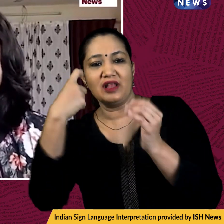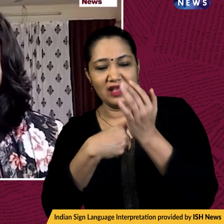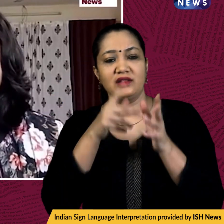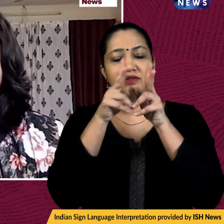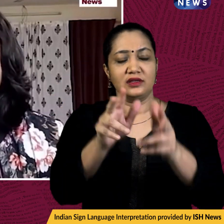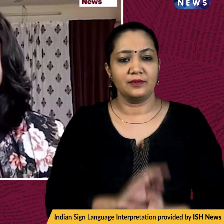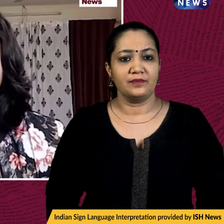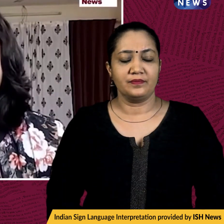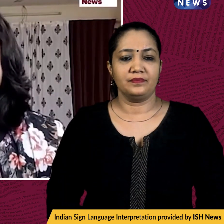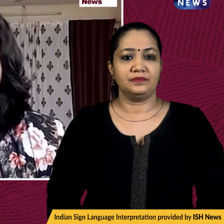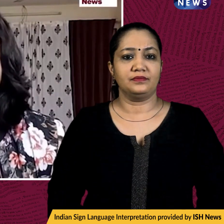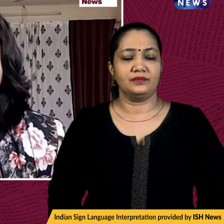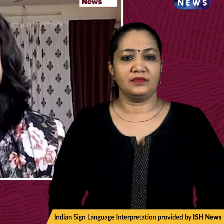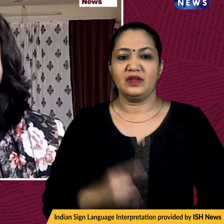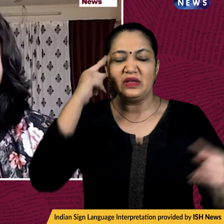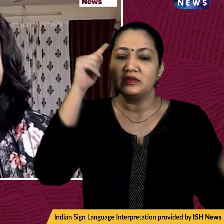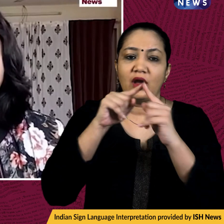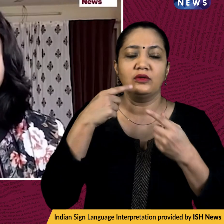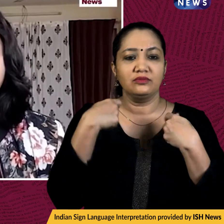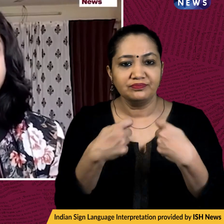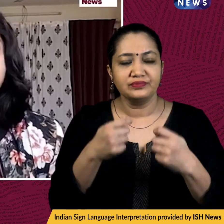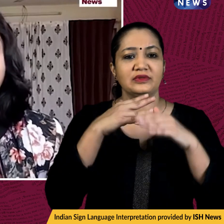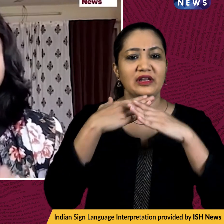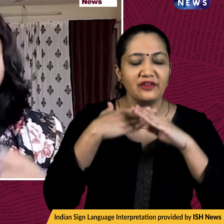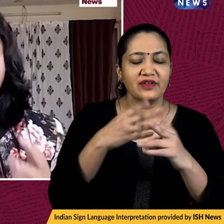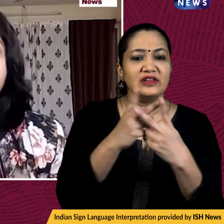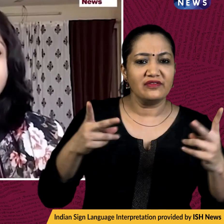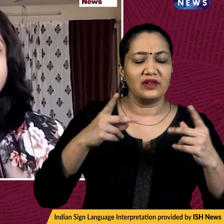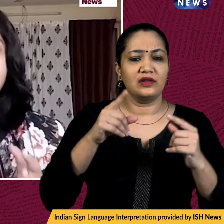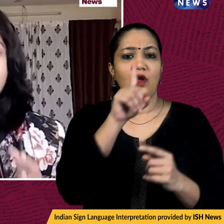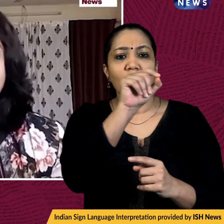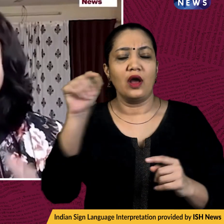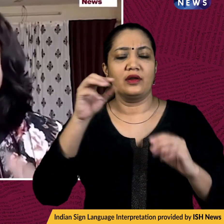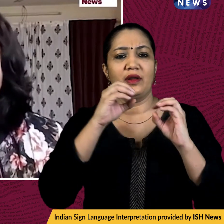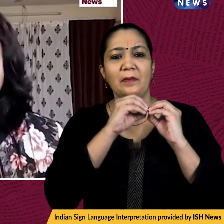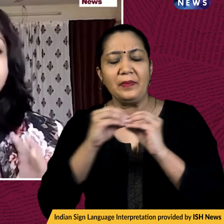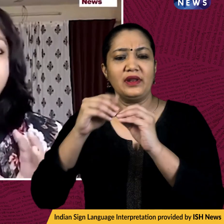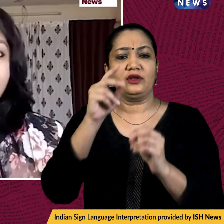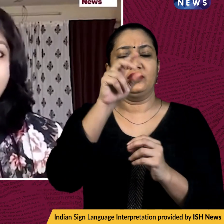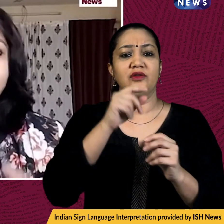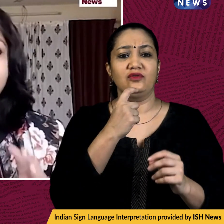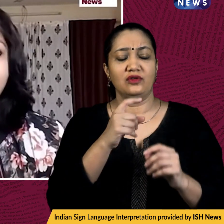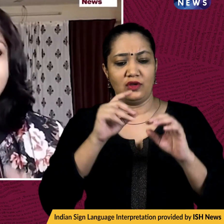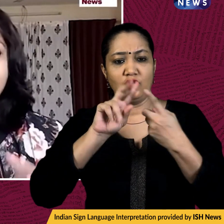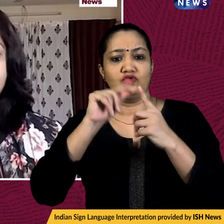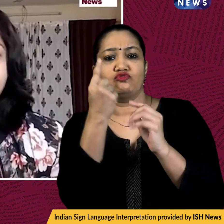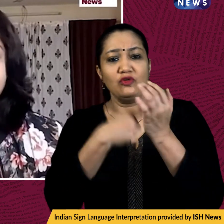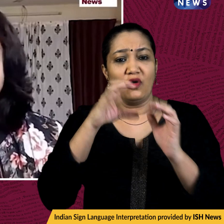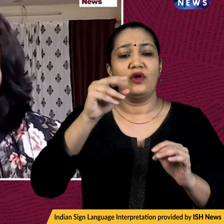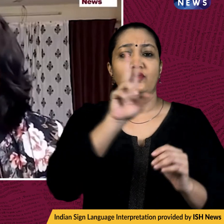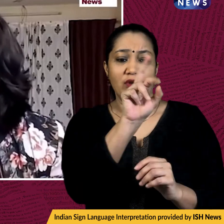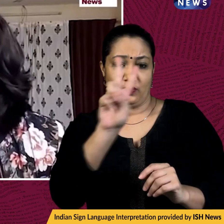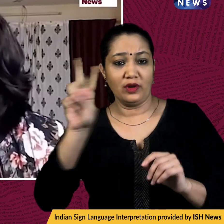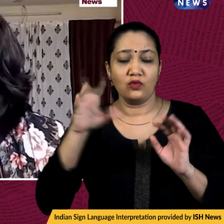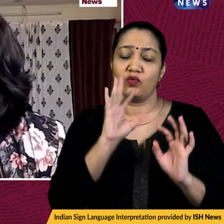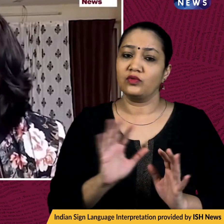announced that the country would sharply increase its spending on defense to 100 billion euros in